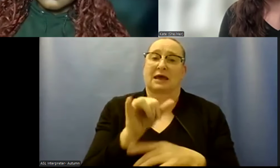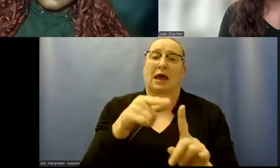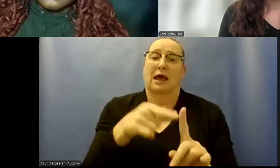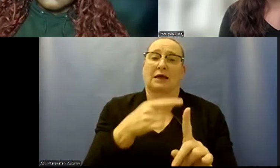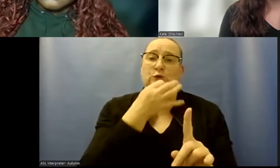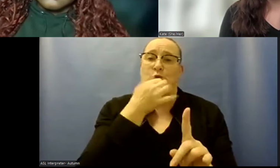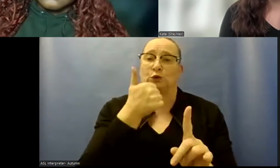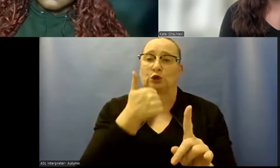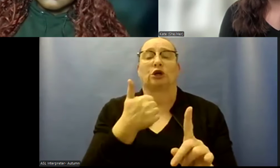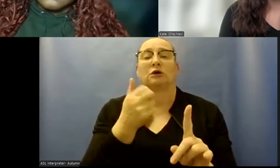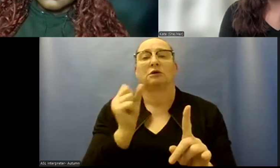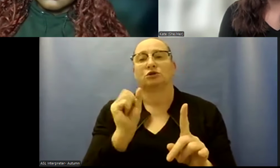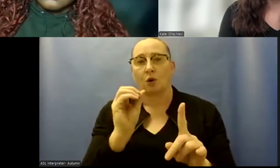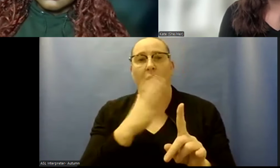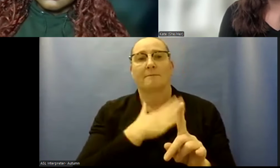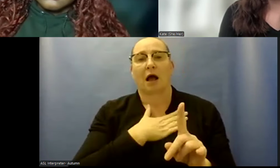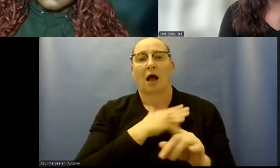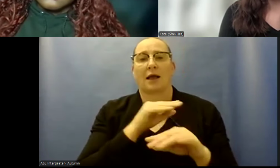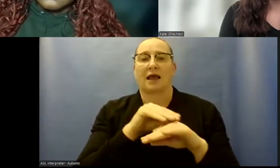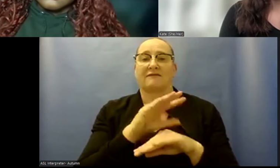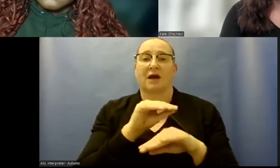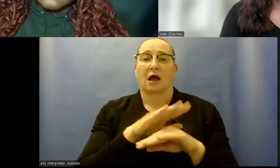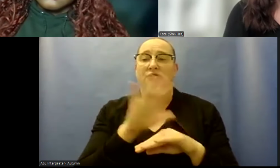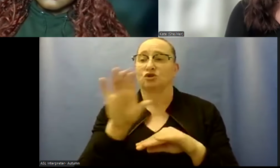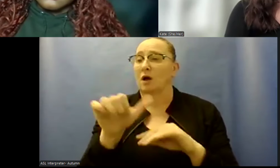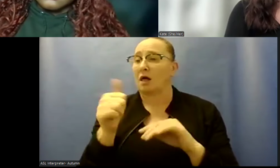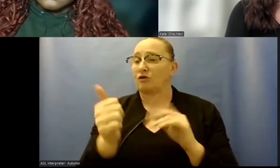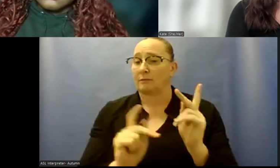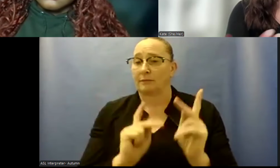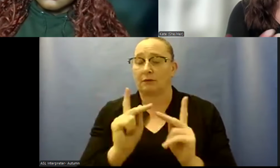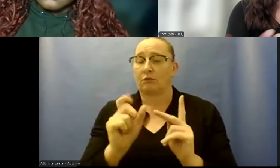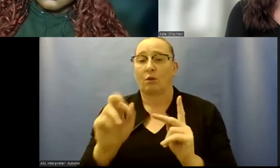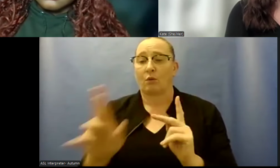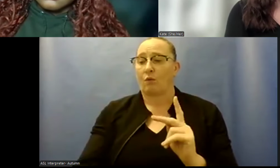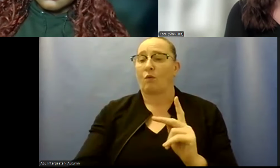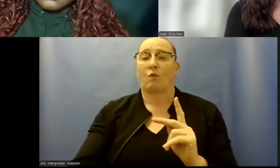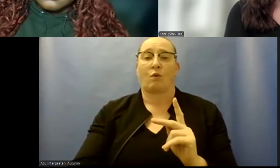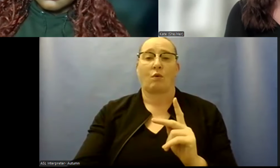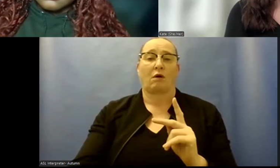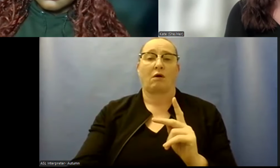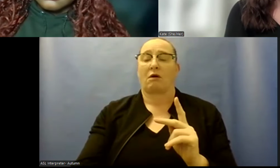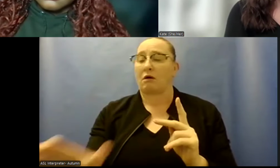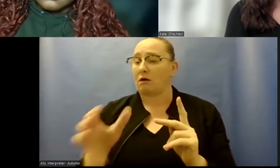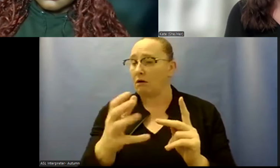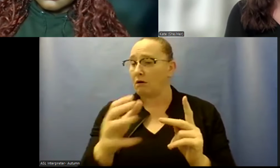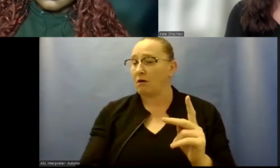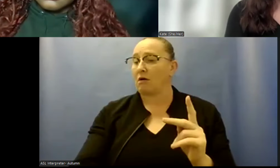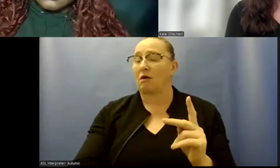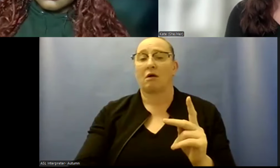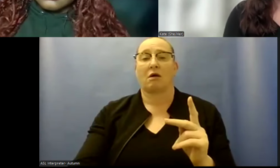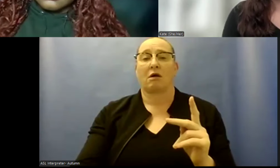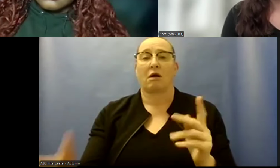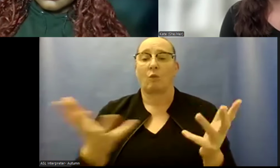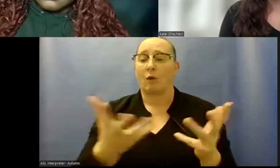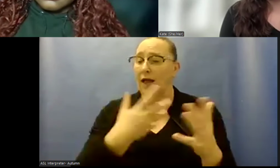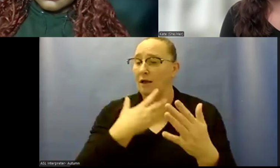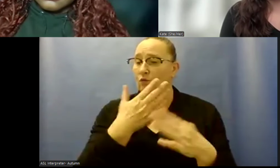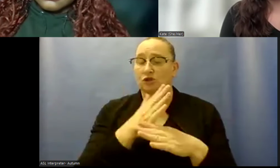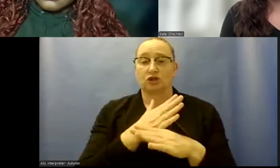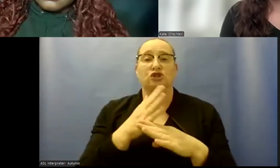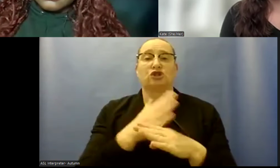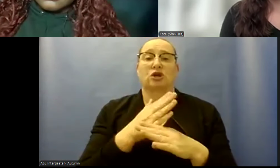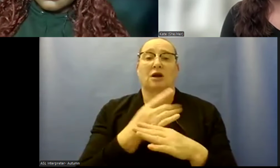sooner. So my advice to other people or what I would, you know, share with someone who's going through the